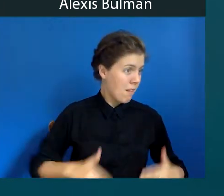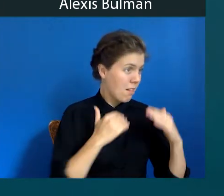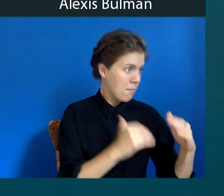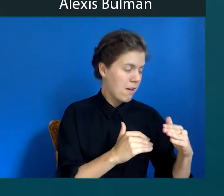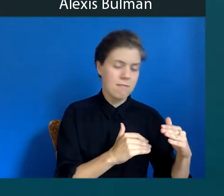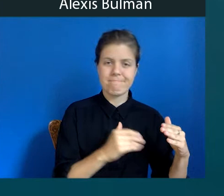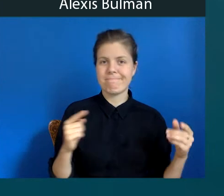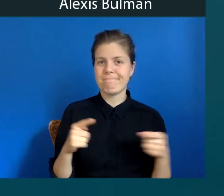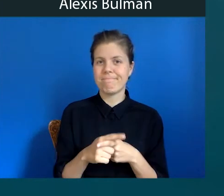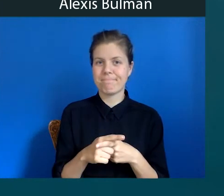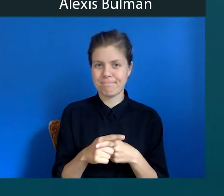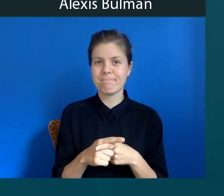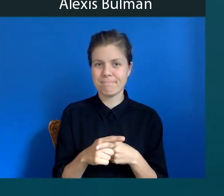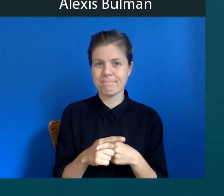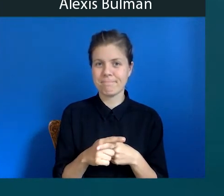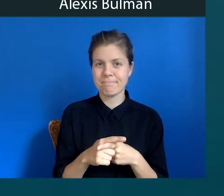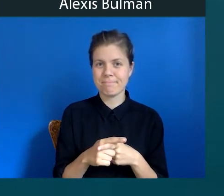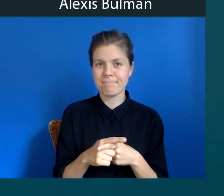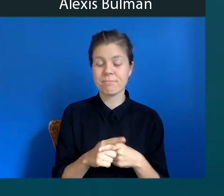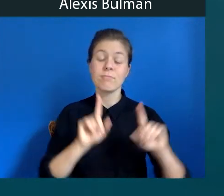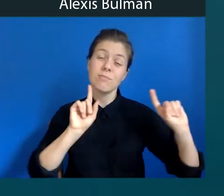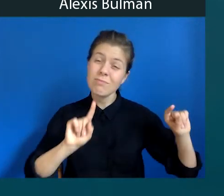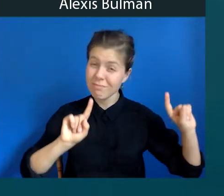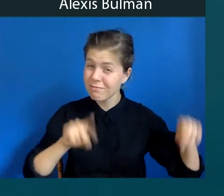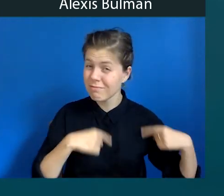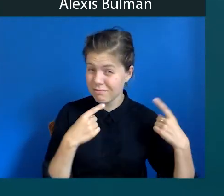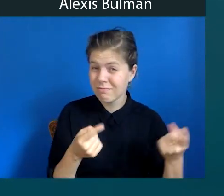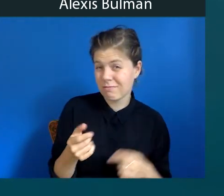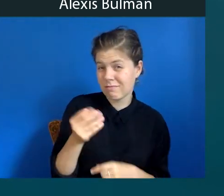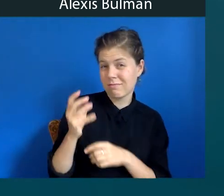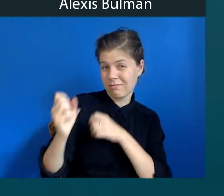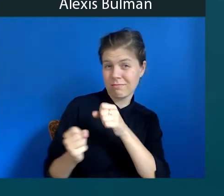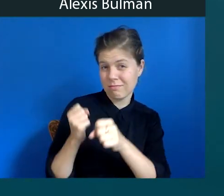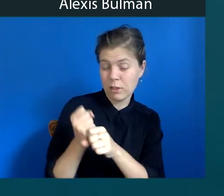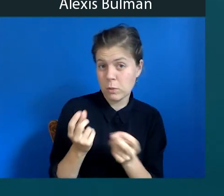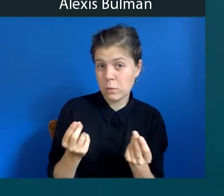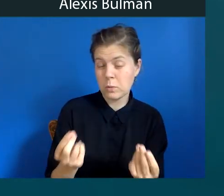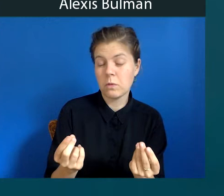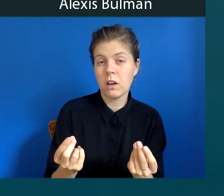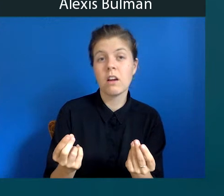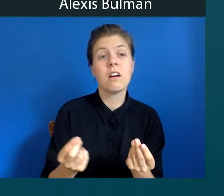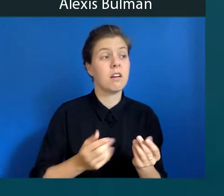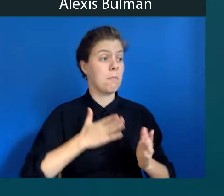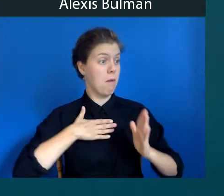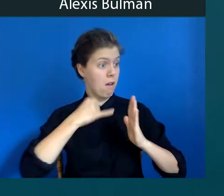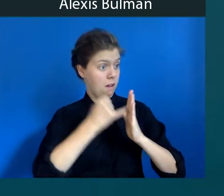And so in recent years, what I've done is I've started making my artwork about